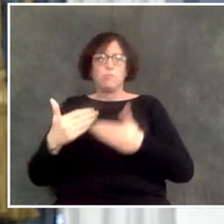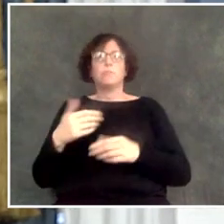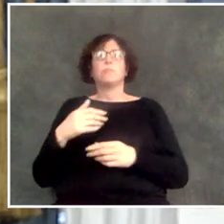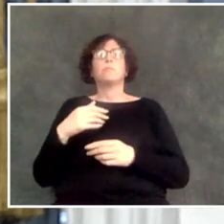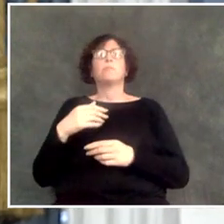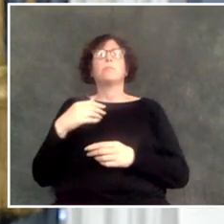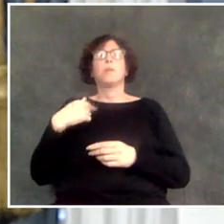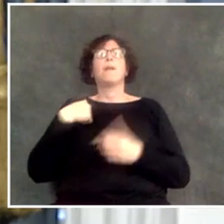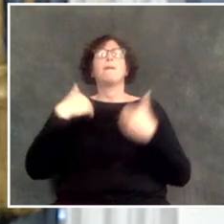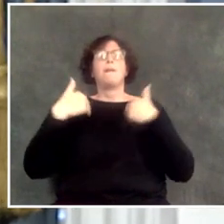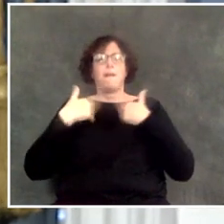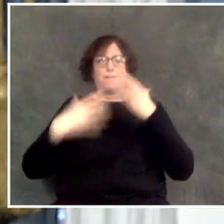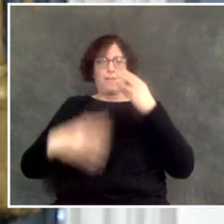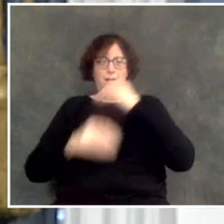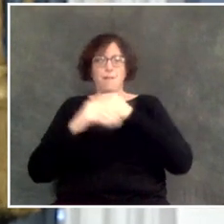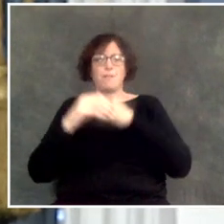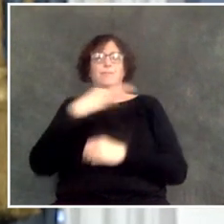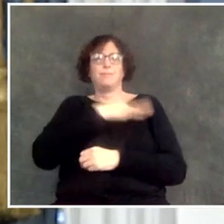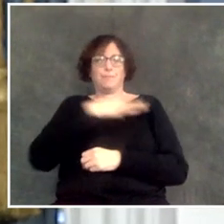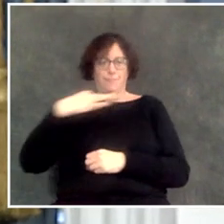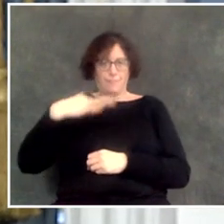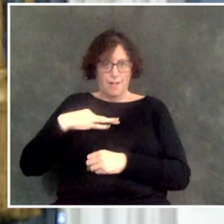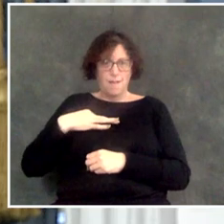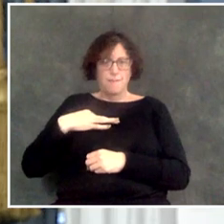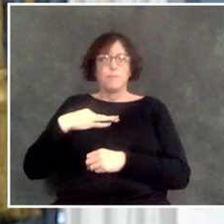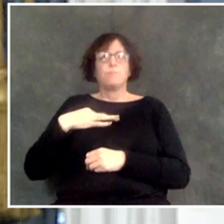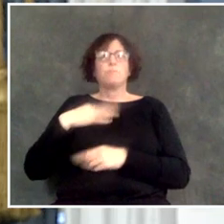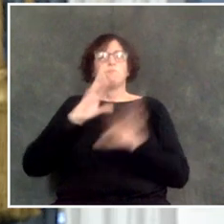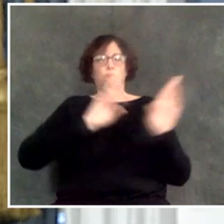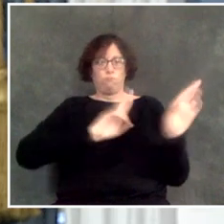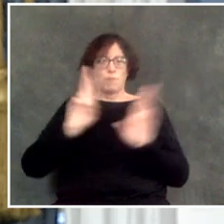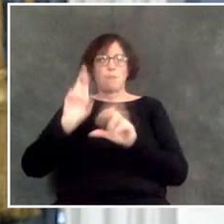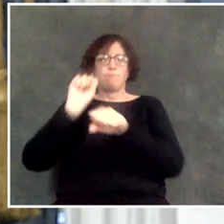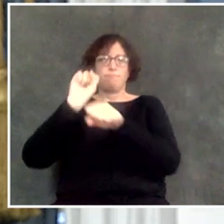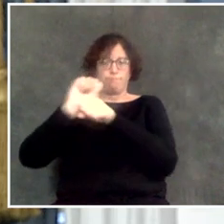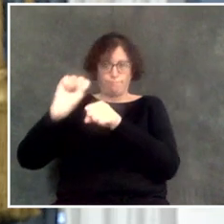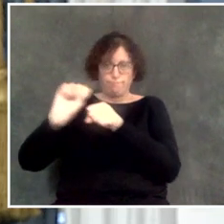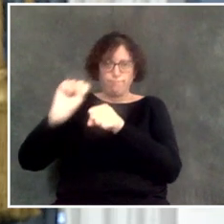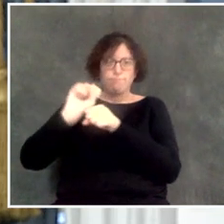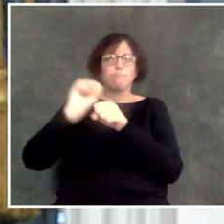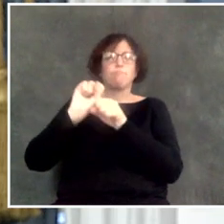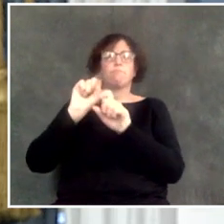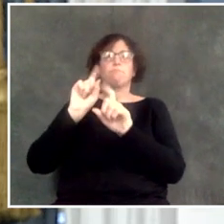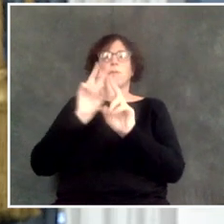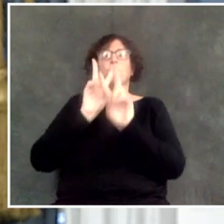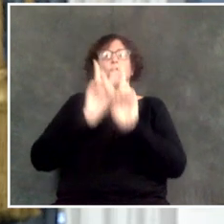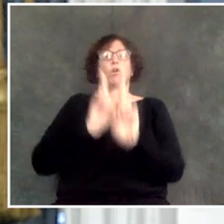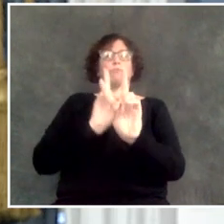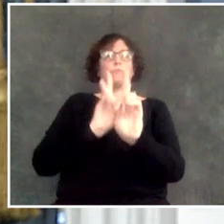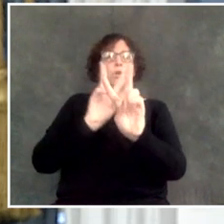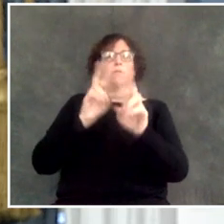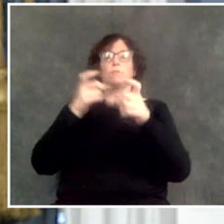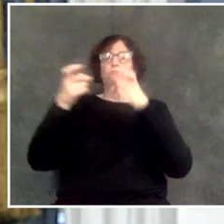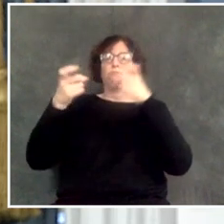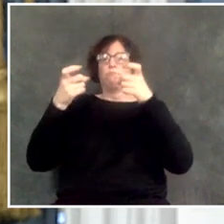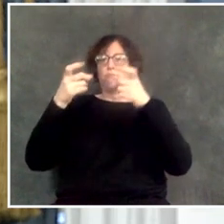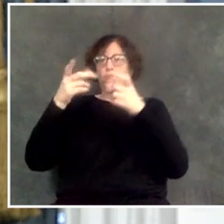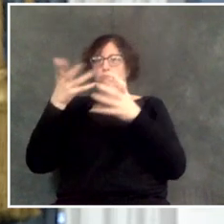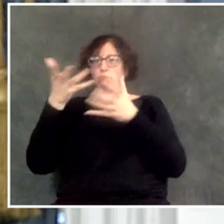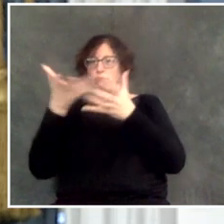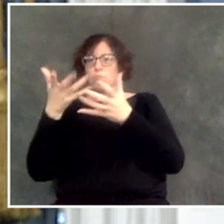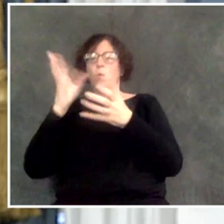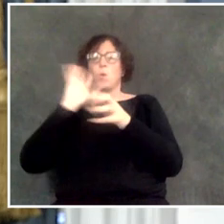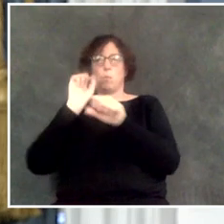to work with funeral directors to make sure that we can proceed with, they can proceed with the disposition